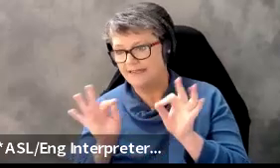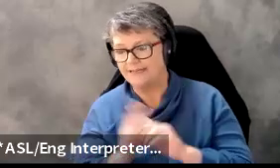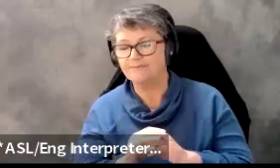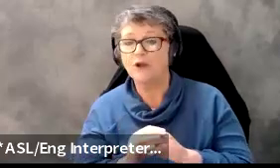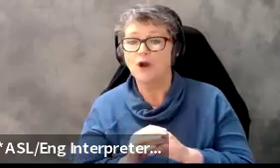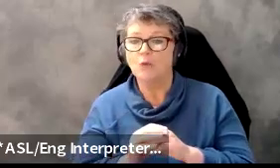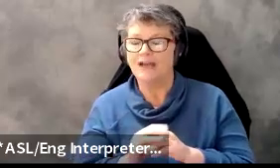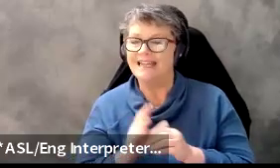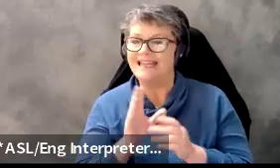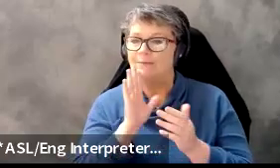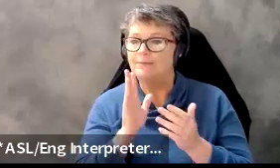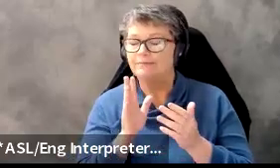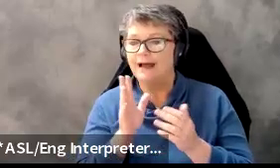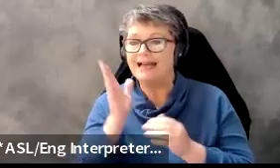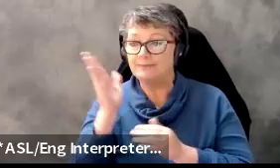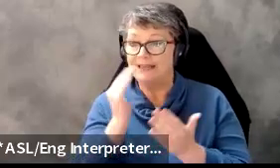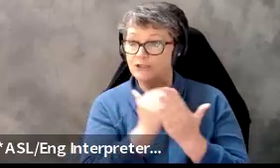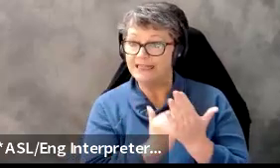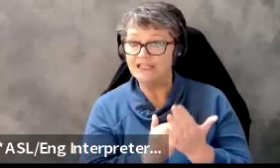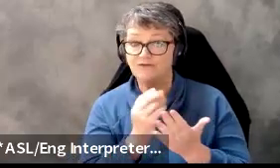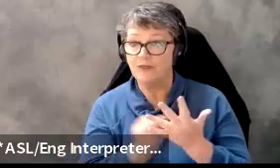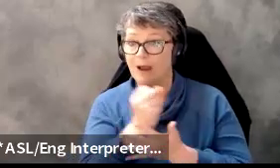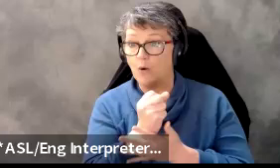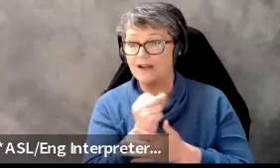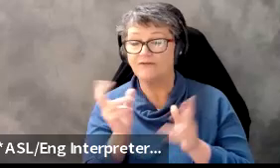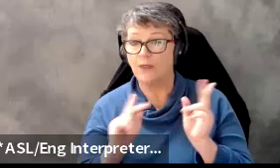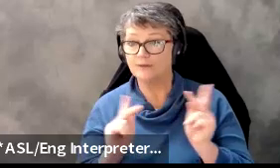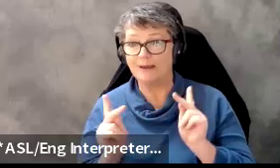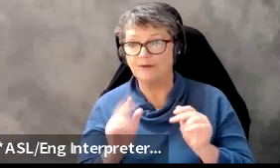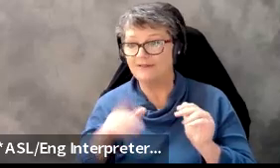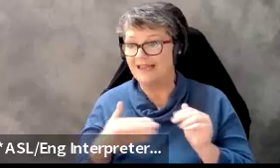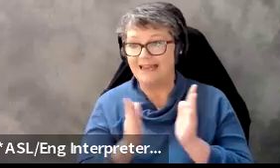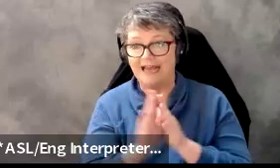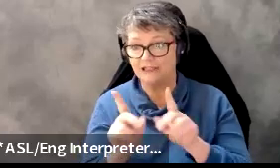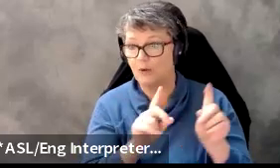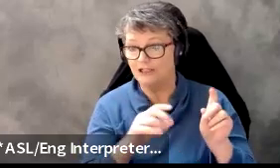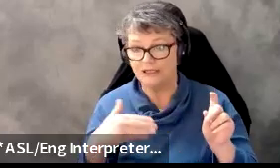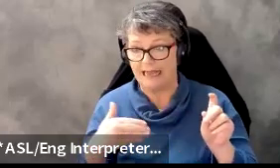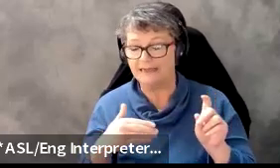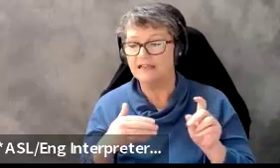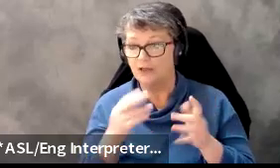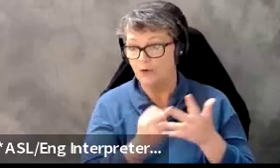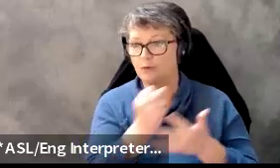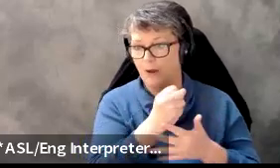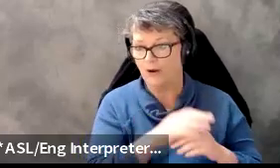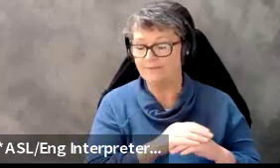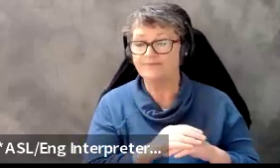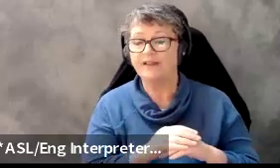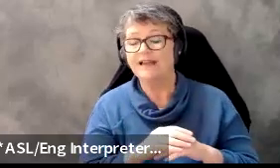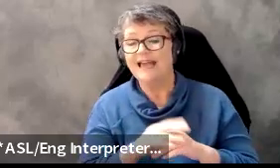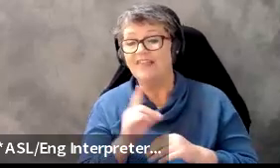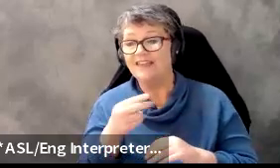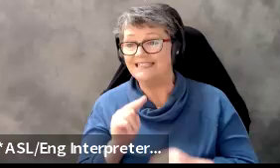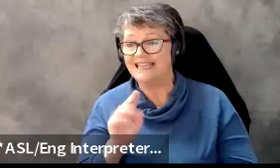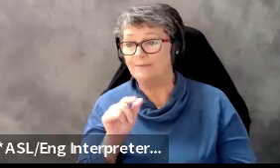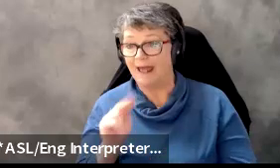keep a speakers list with priority to those who've not had a chance to ask a question yet. And as she said, Dean Bellin is